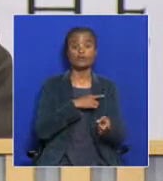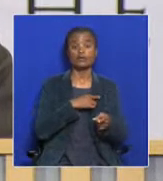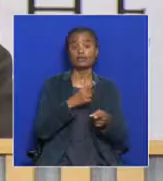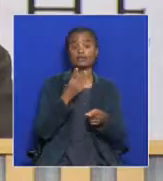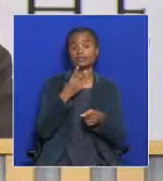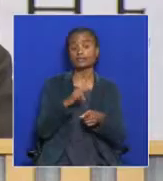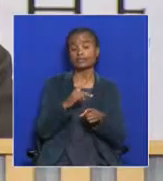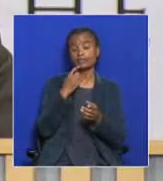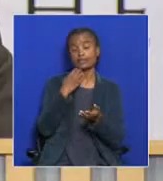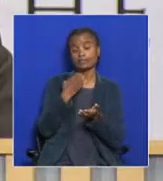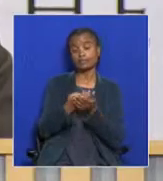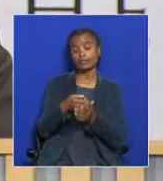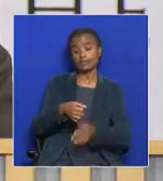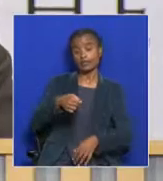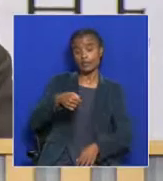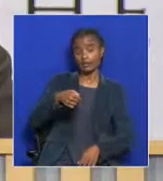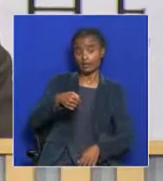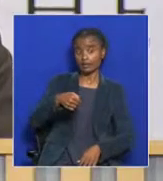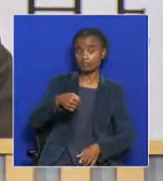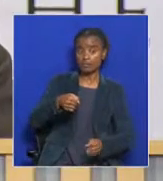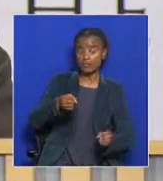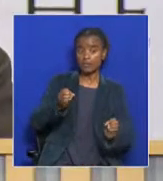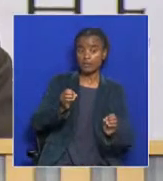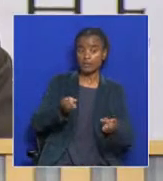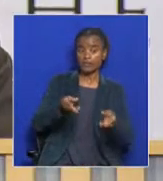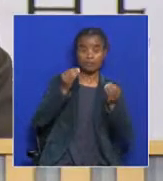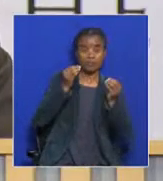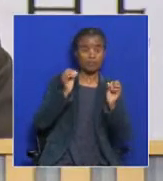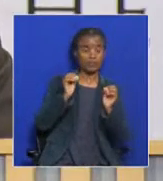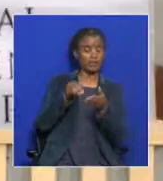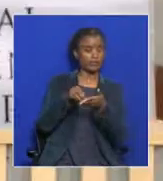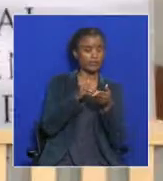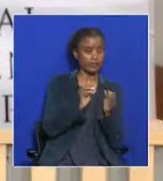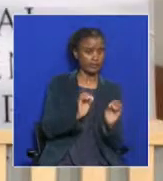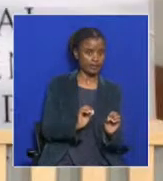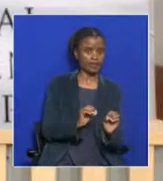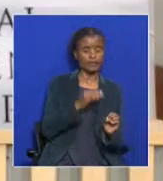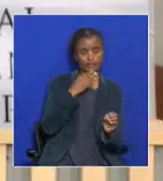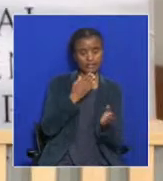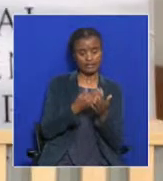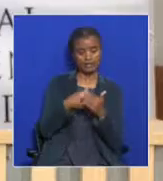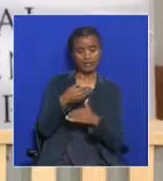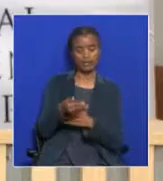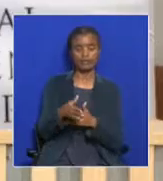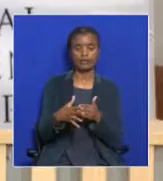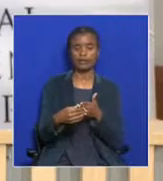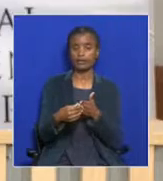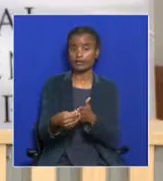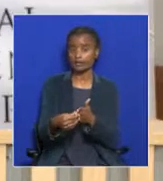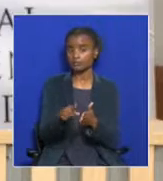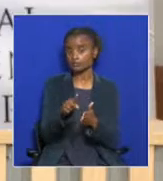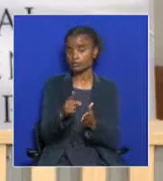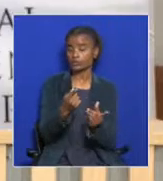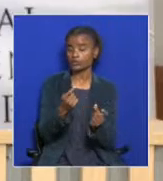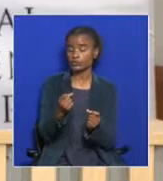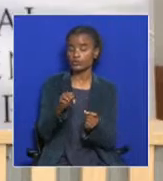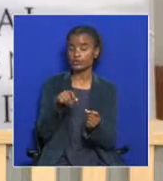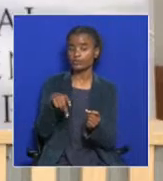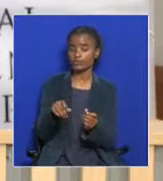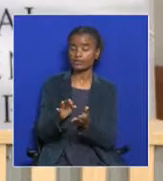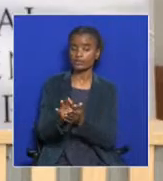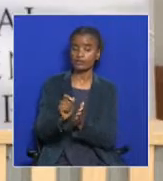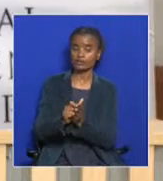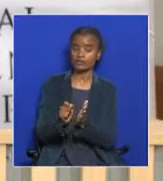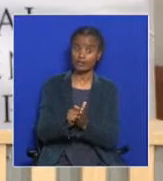leave anything unsaid. Hence my guidance to him thereafter. So it was his failure the previous day to bring evidence